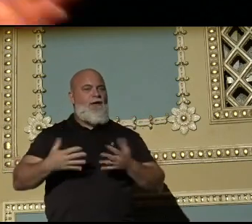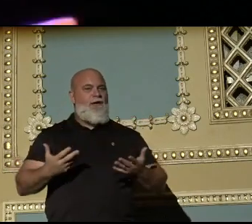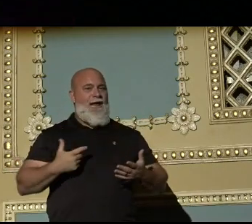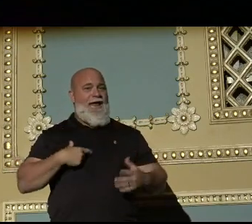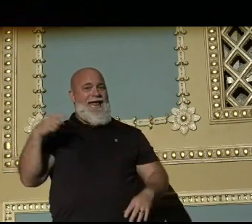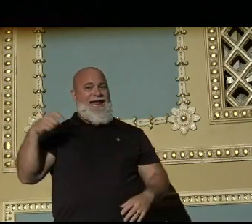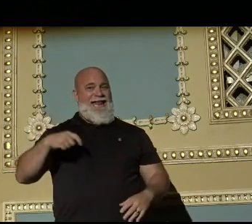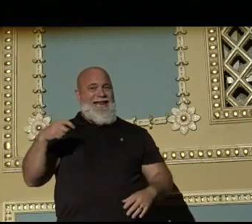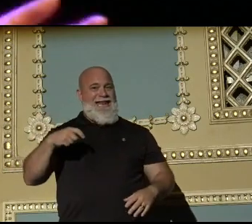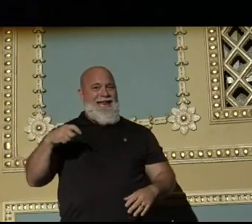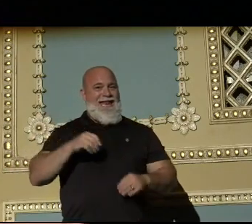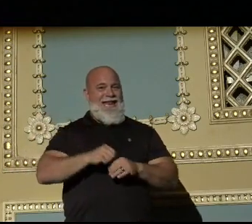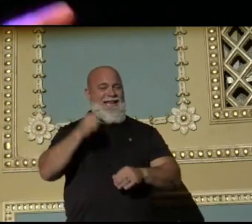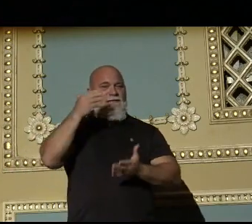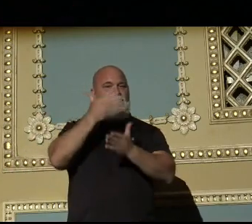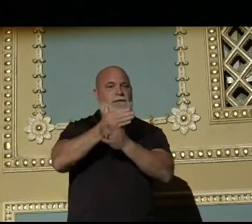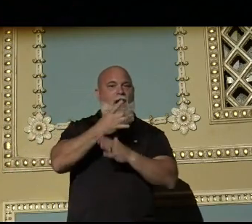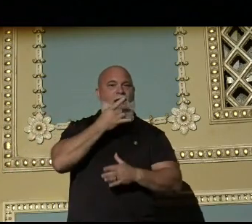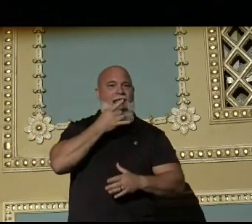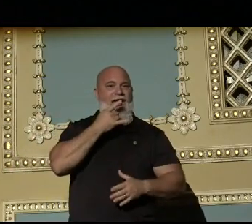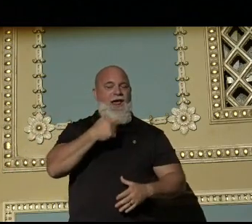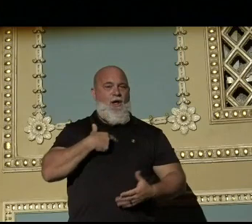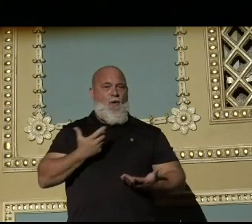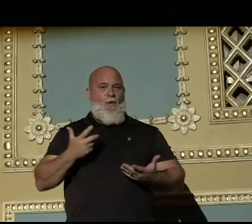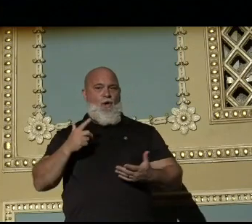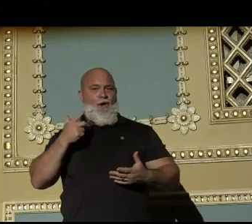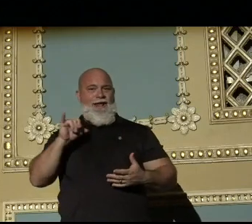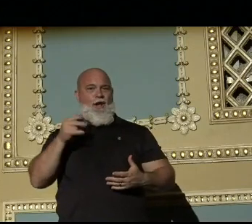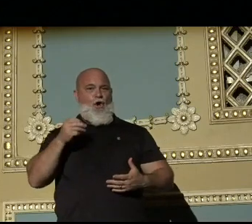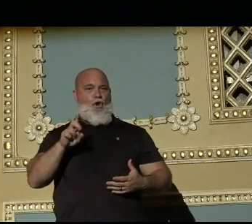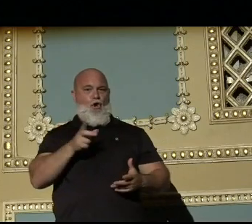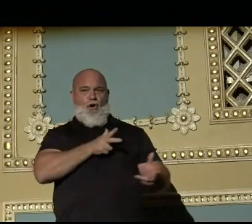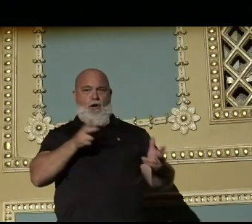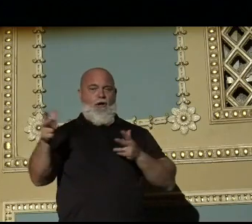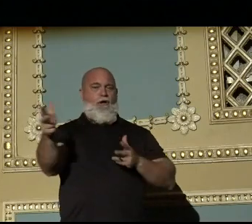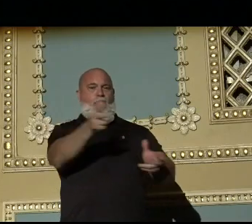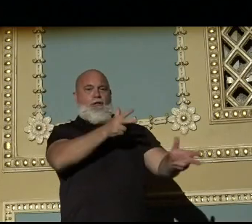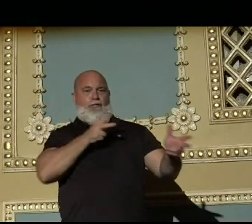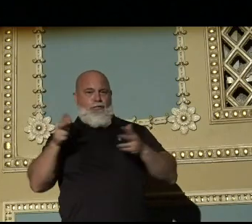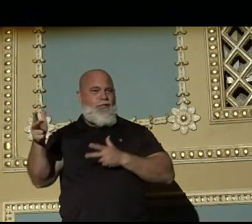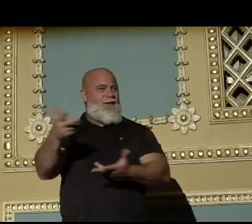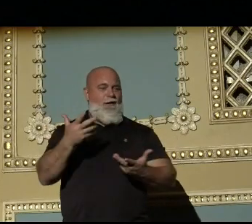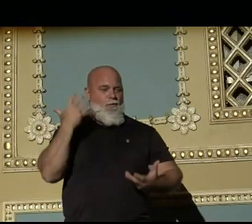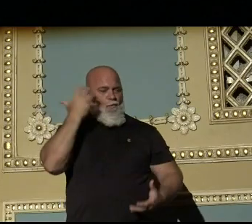back at the stoplight because we thinned the herd coming in. A lot of people ended up in the ditch.